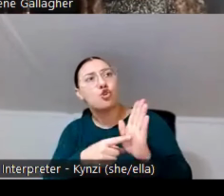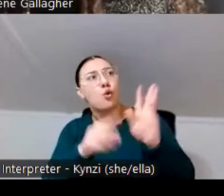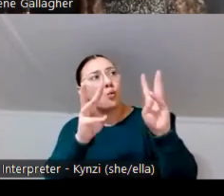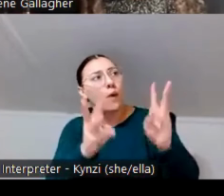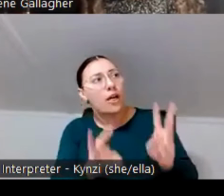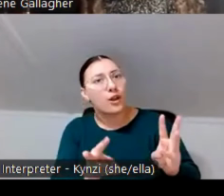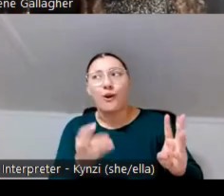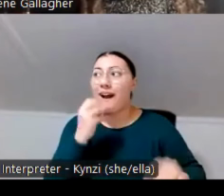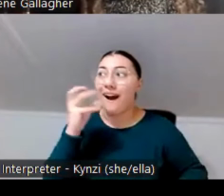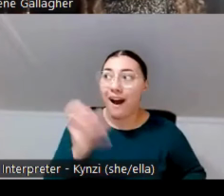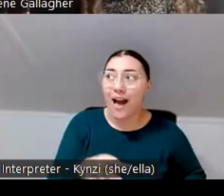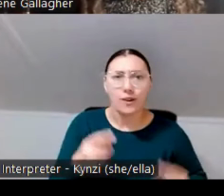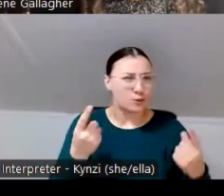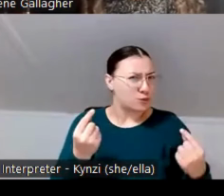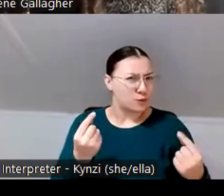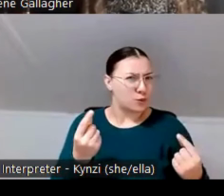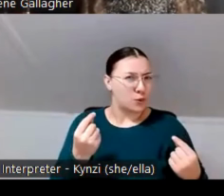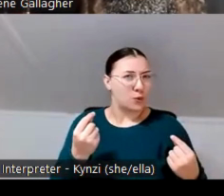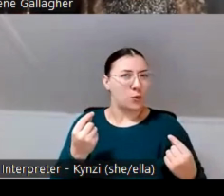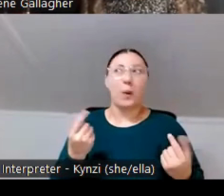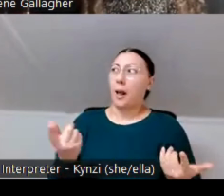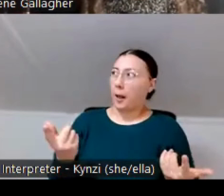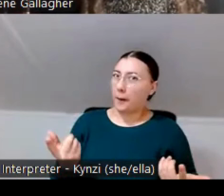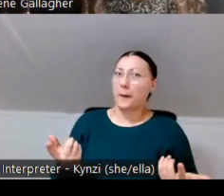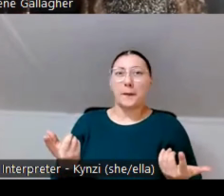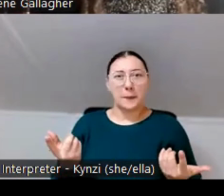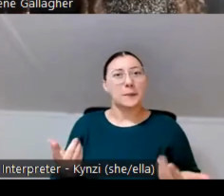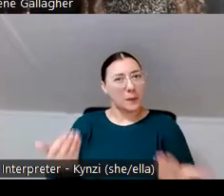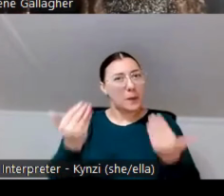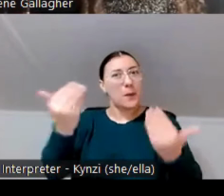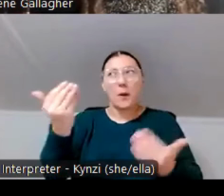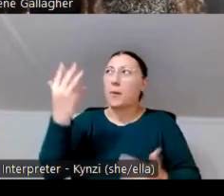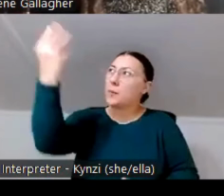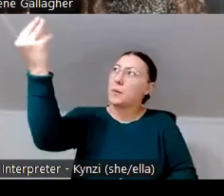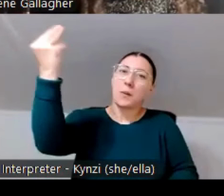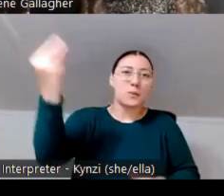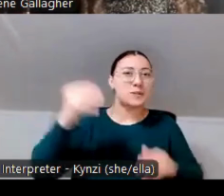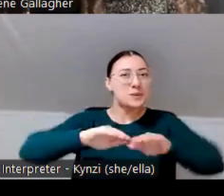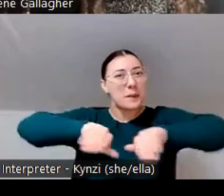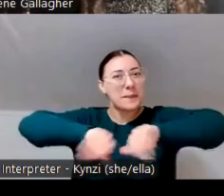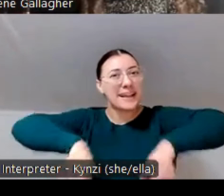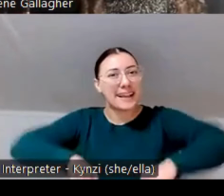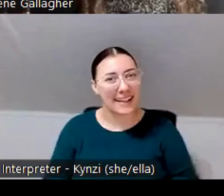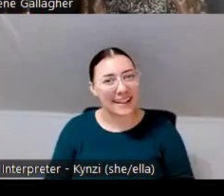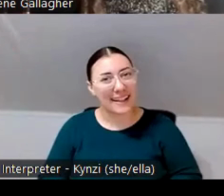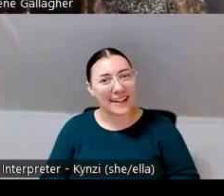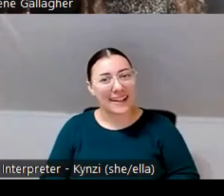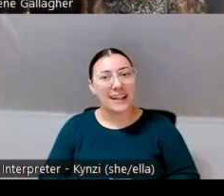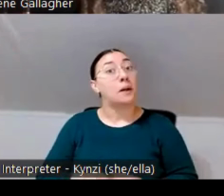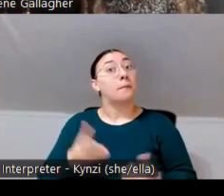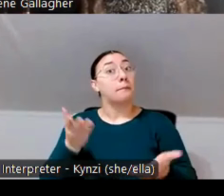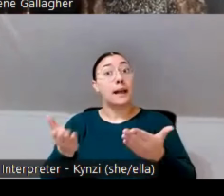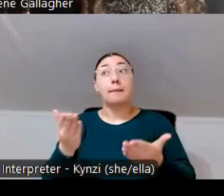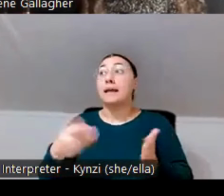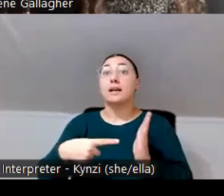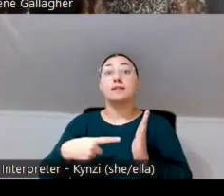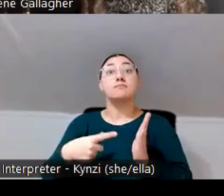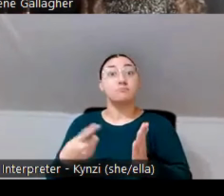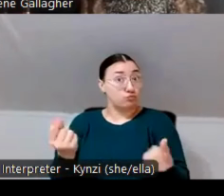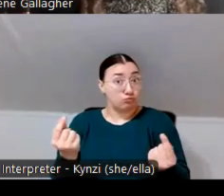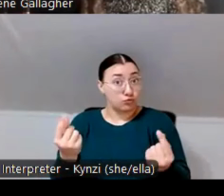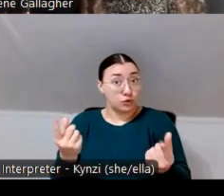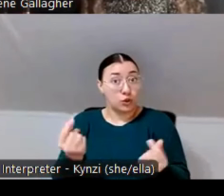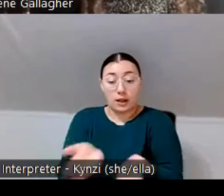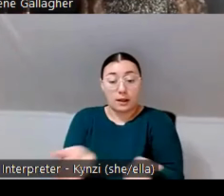different types of weather. You could put some of these objects in a bin to start to teach about the